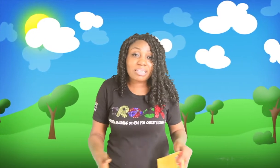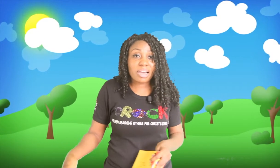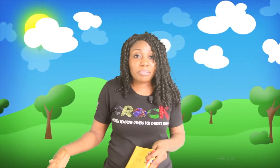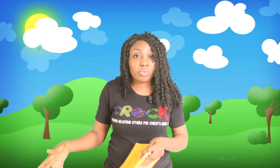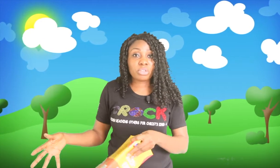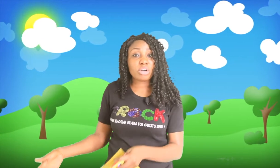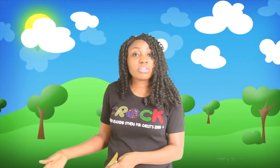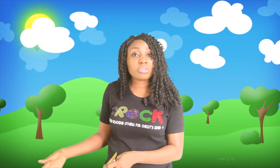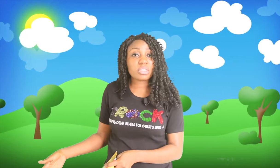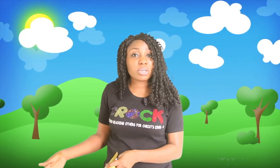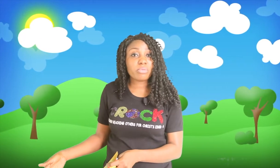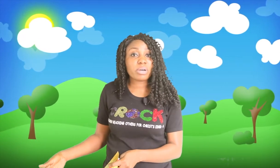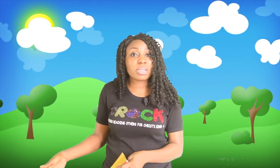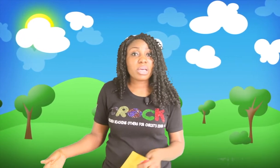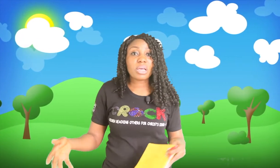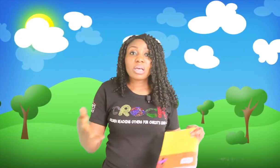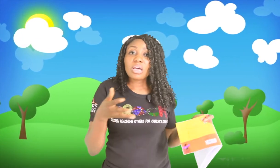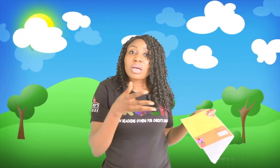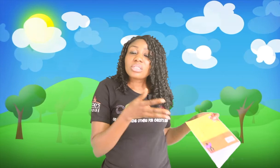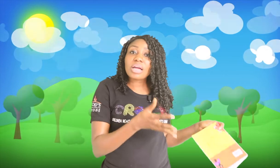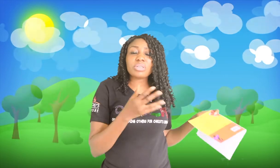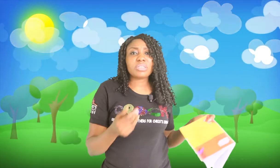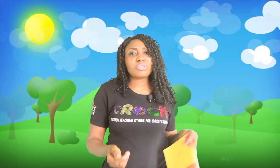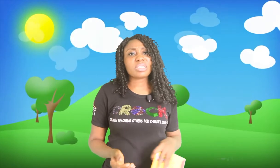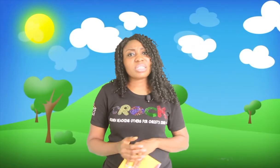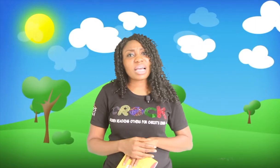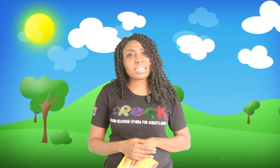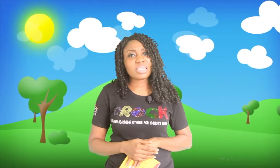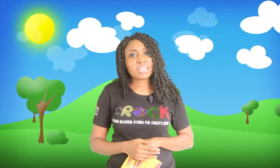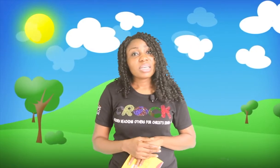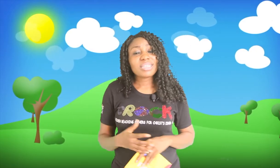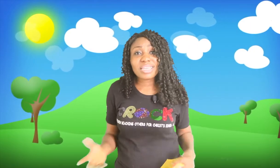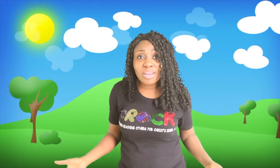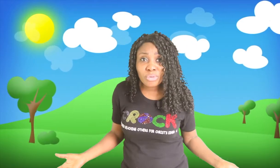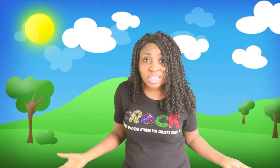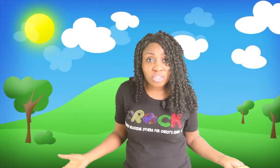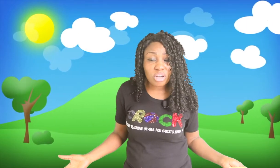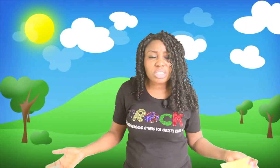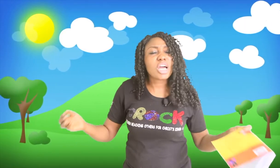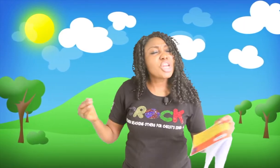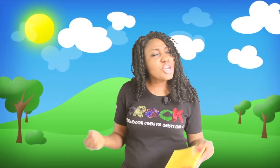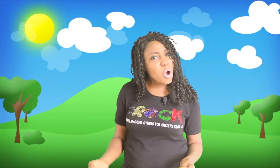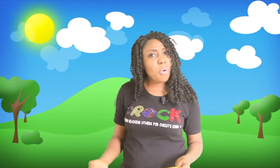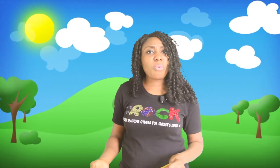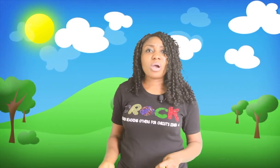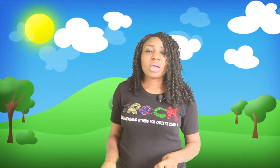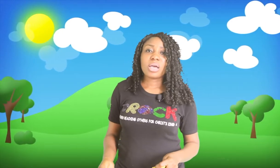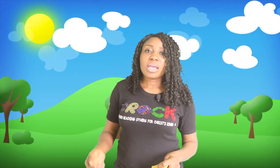that time he was talking to the sick woman, Jairus' daughter died. Did he lose his trust?